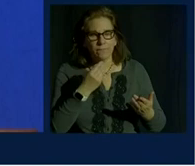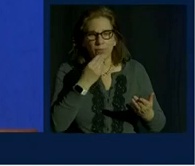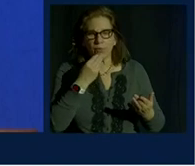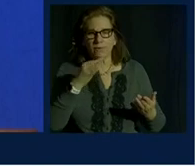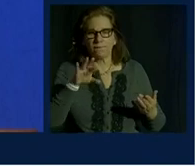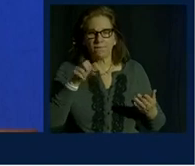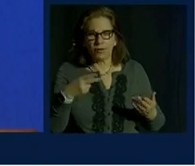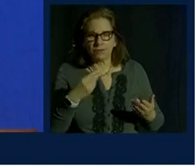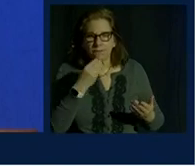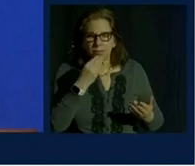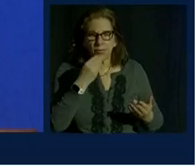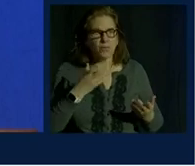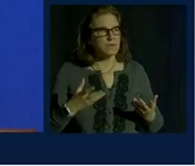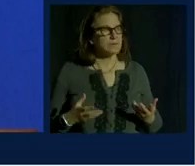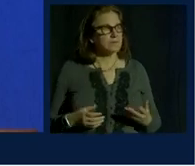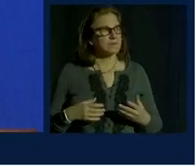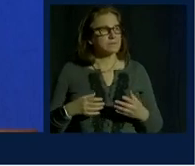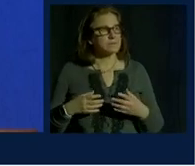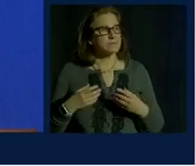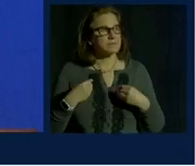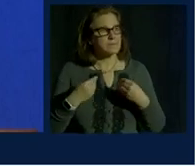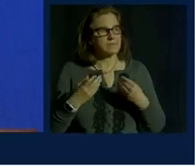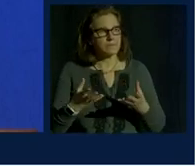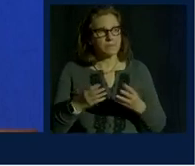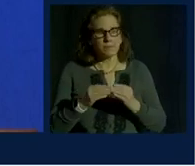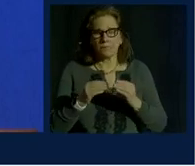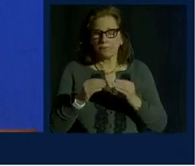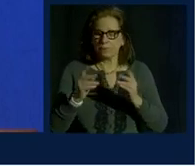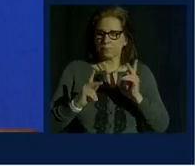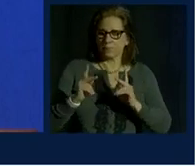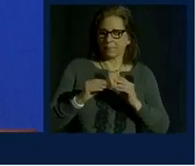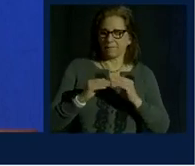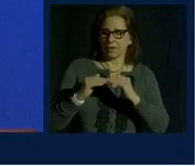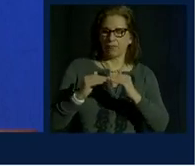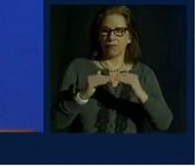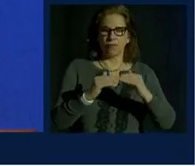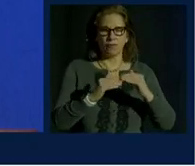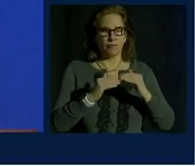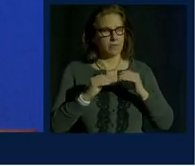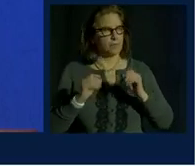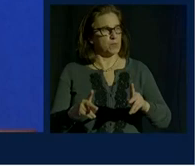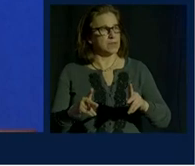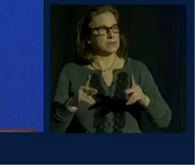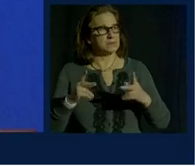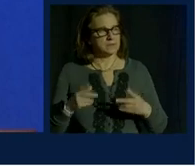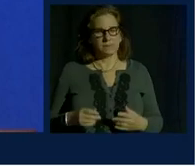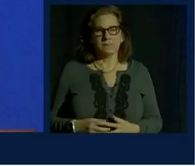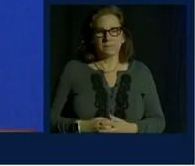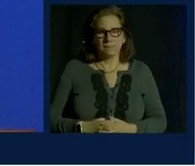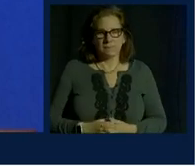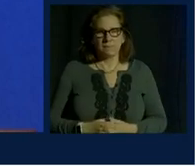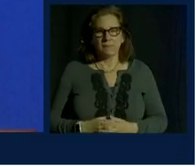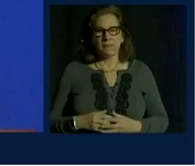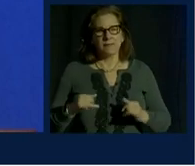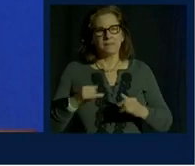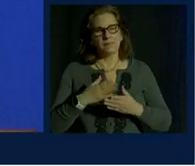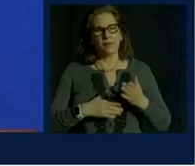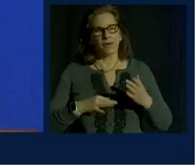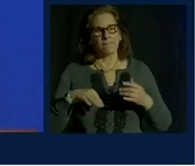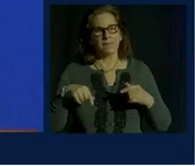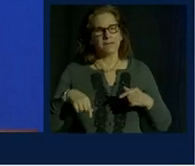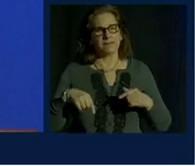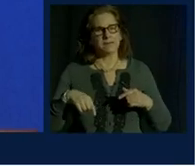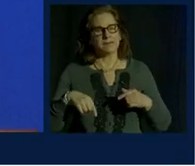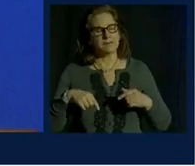Bowser is working hard to give more residents a fair shot, and during this final portion of March Madness, we'll discuss our equity work, as